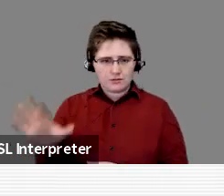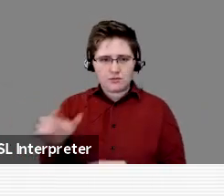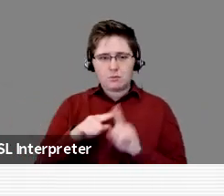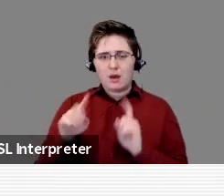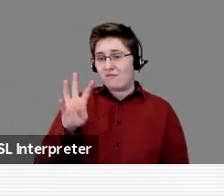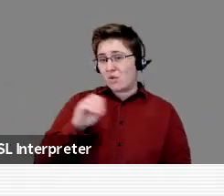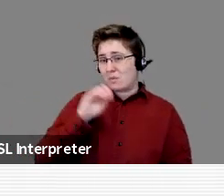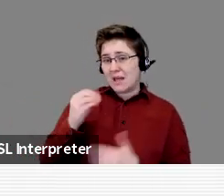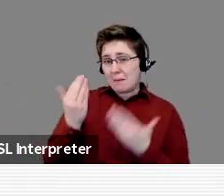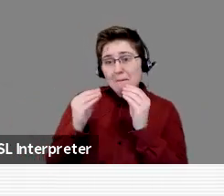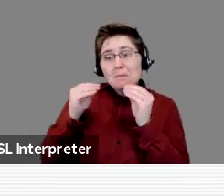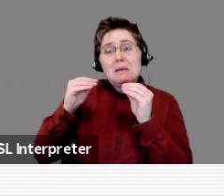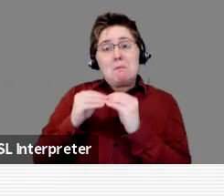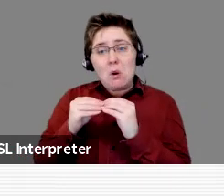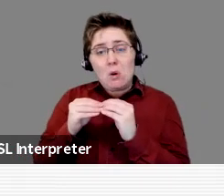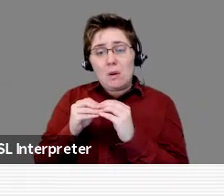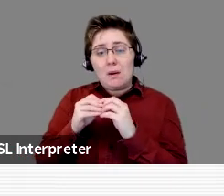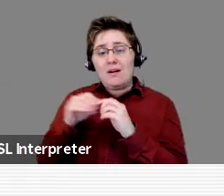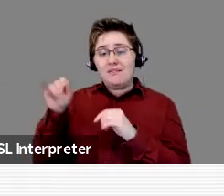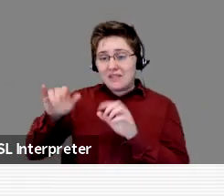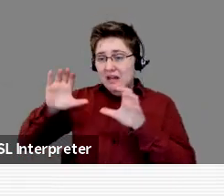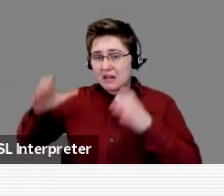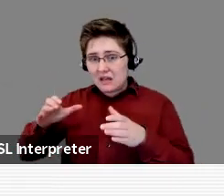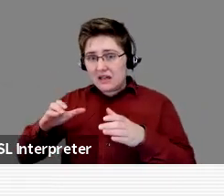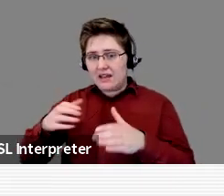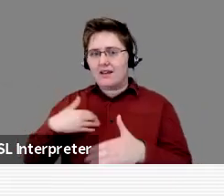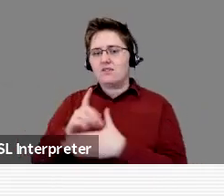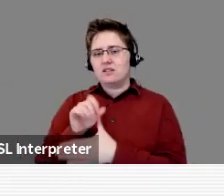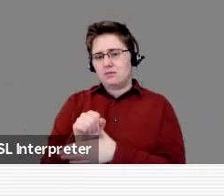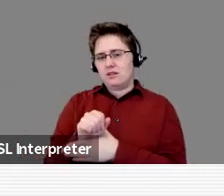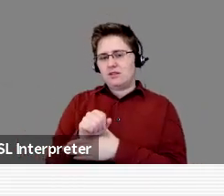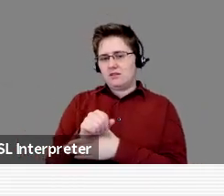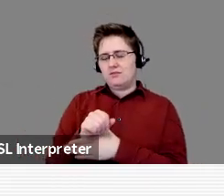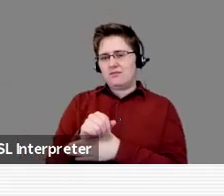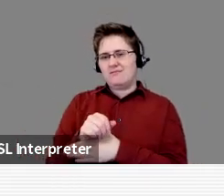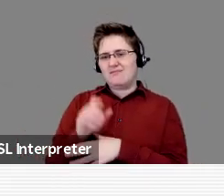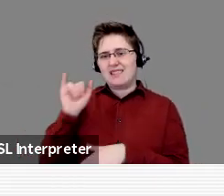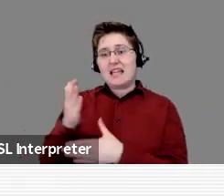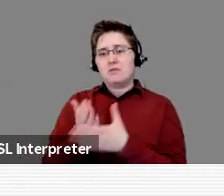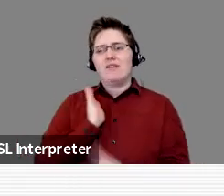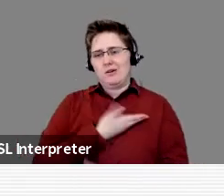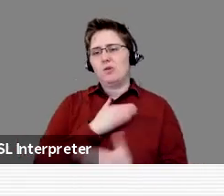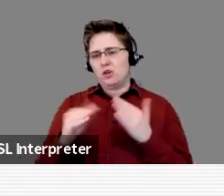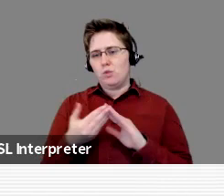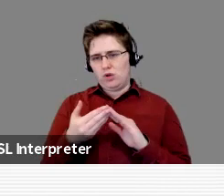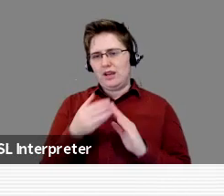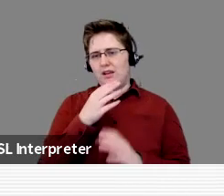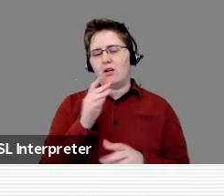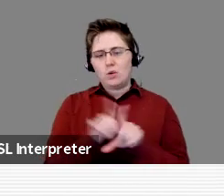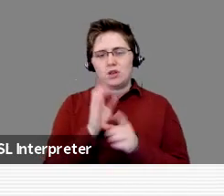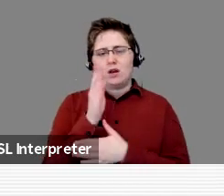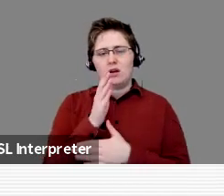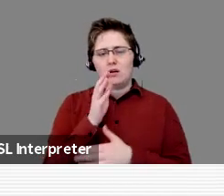40%, maybe more, of unsheltered individuals are people with disabilities. So this is part of our community, and part of making